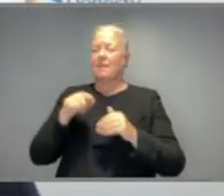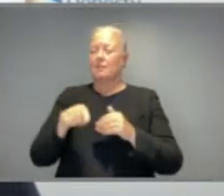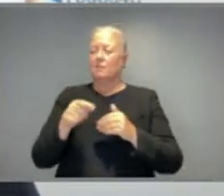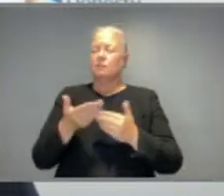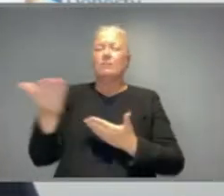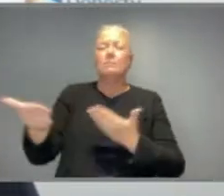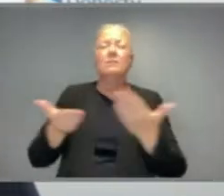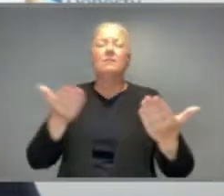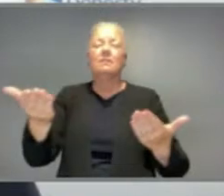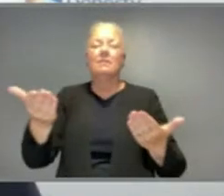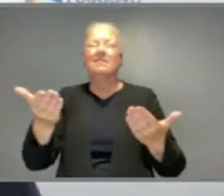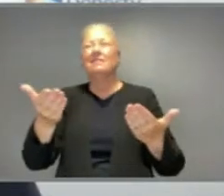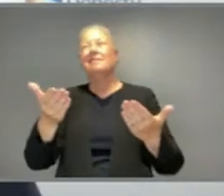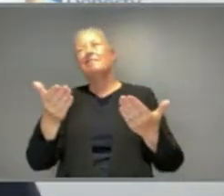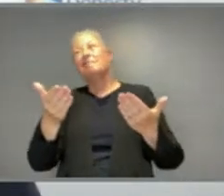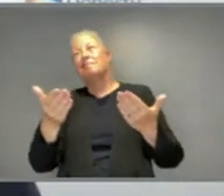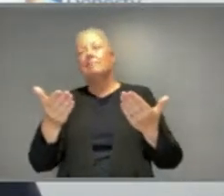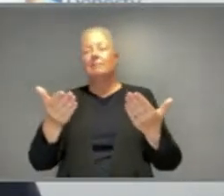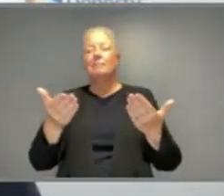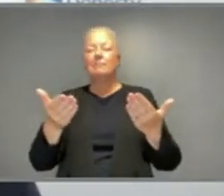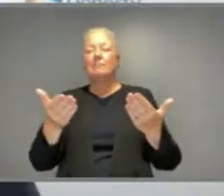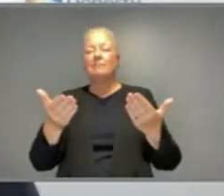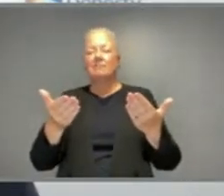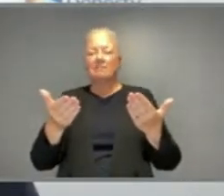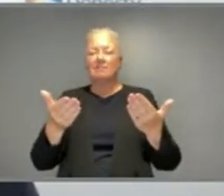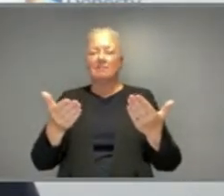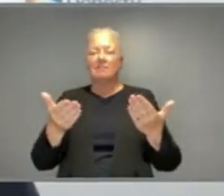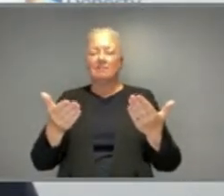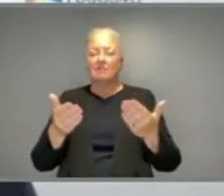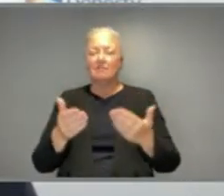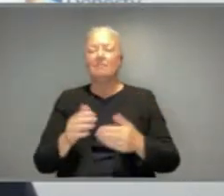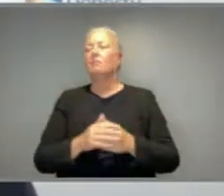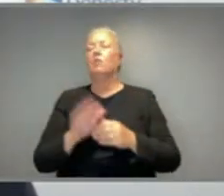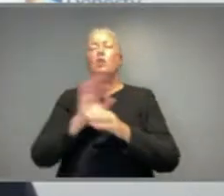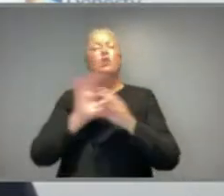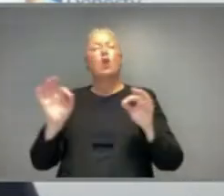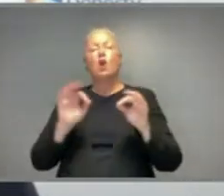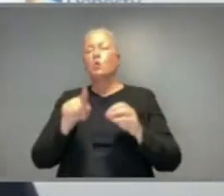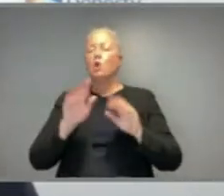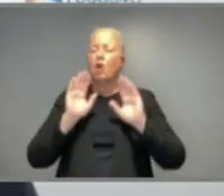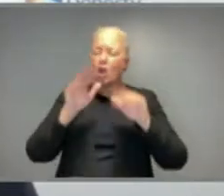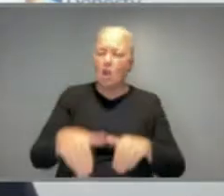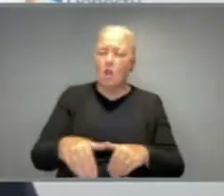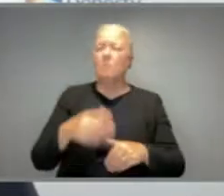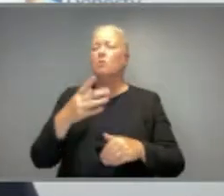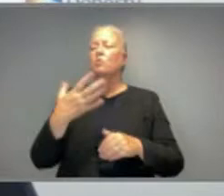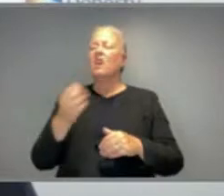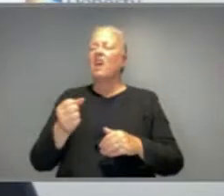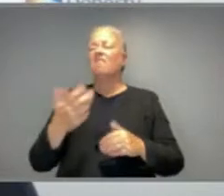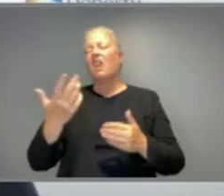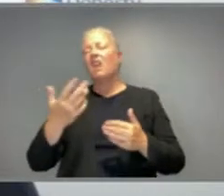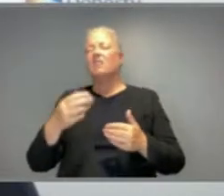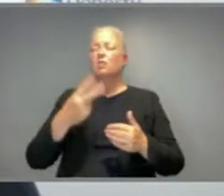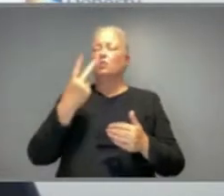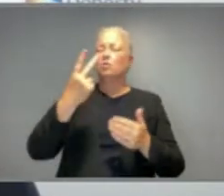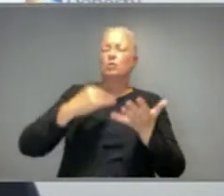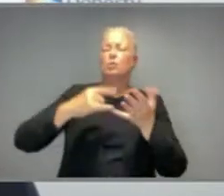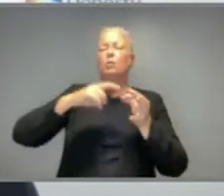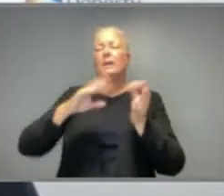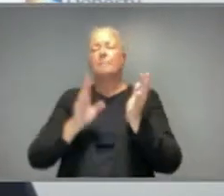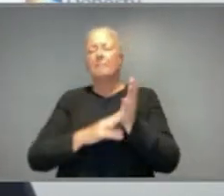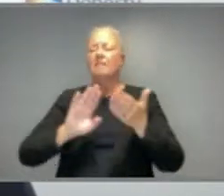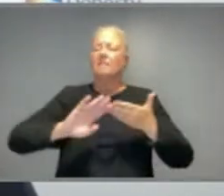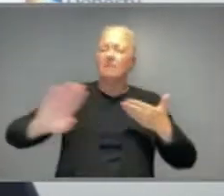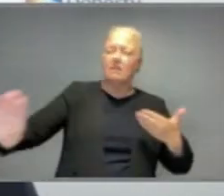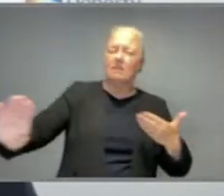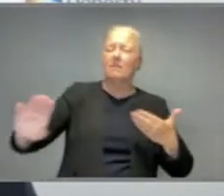really around something where there are no stay-at-home orders, there are some social distancing rules and the 2 square metre rule. There'll be caps on